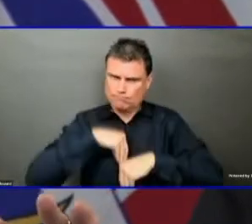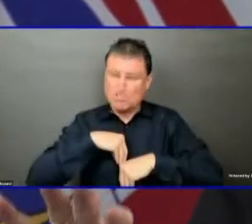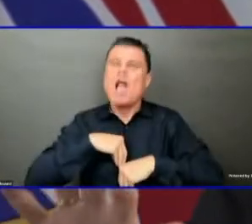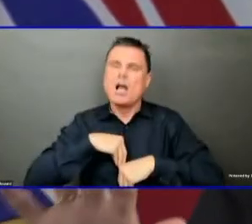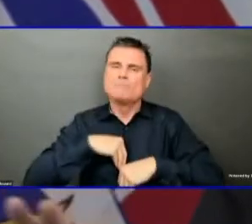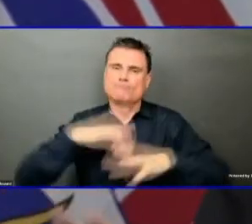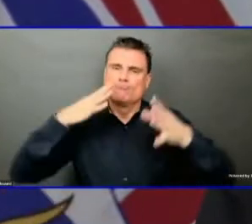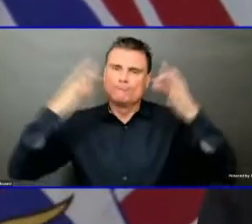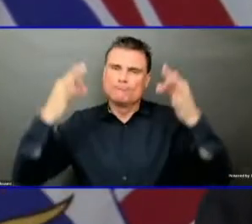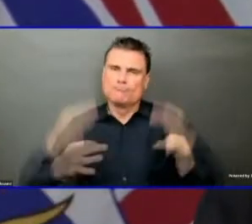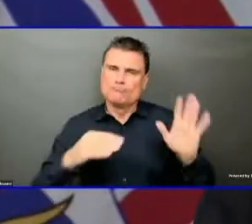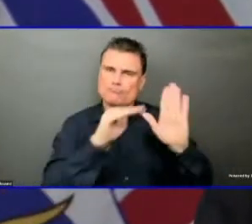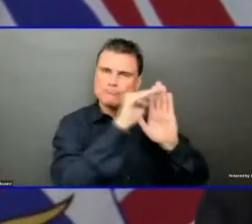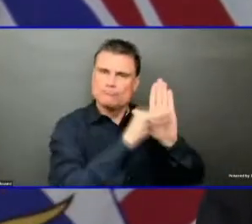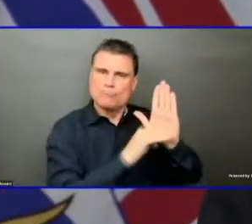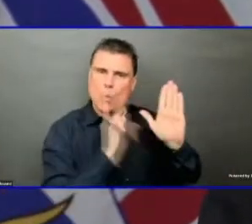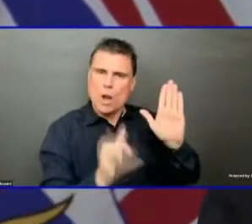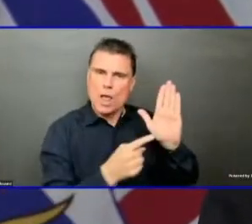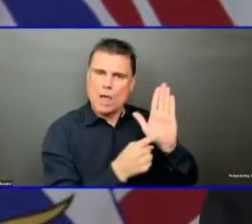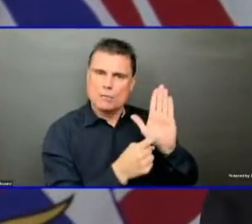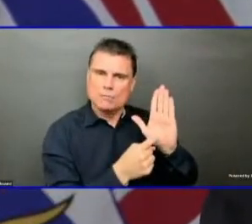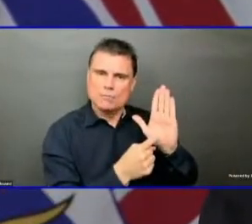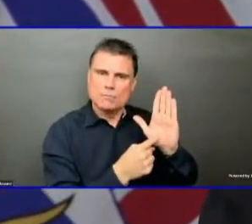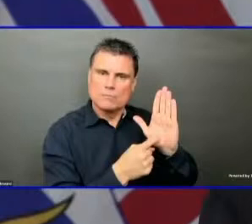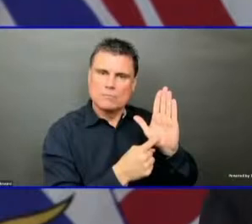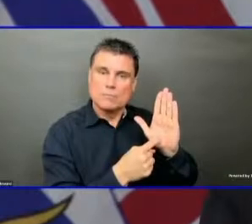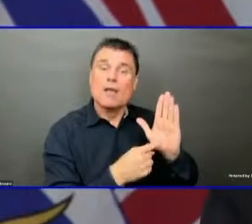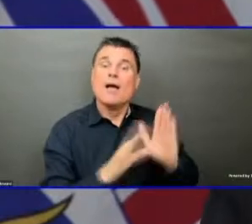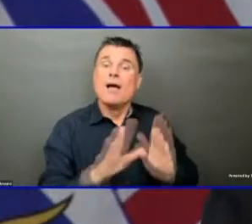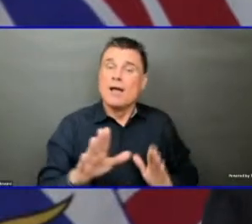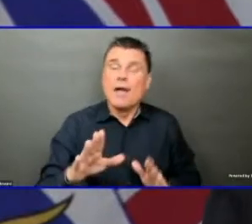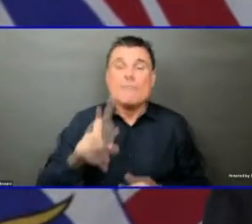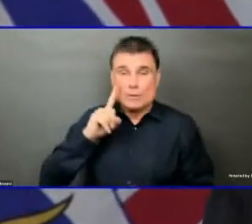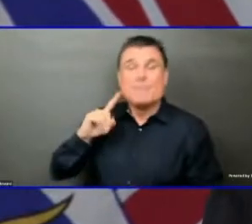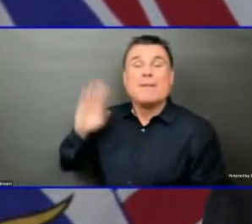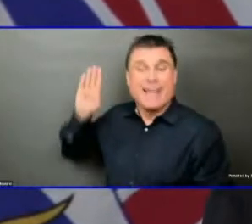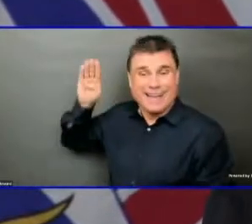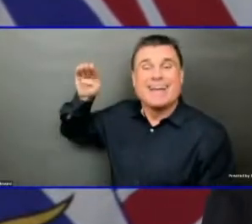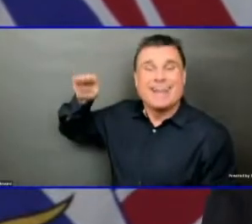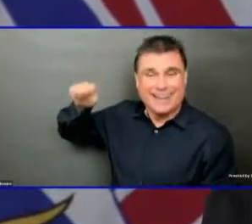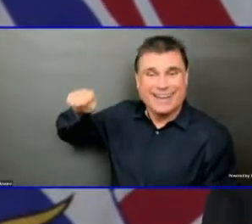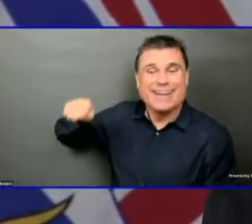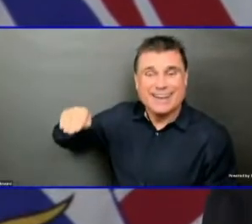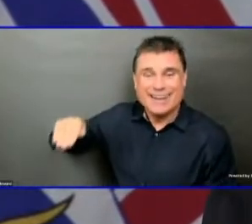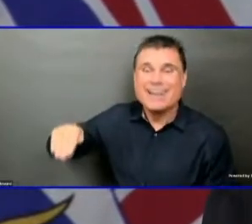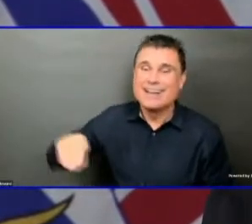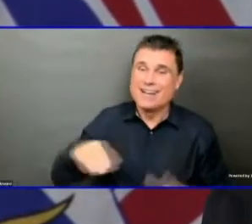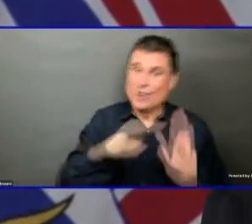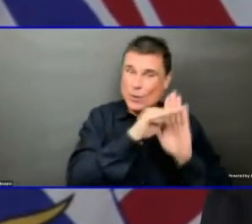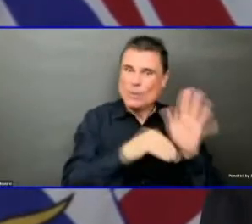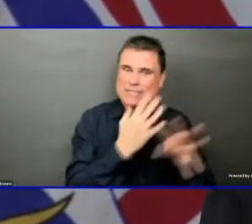that road to be able to protect those who are most at risk in the communities. Follow-up, Richard?